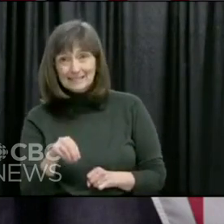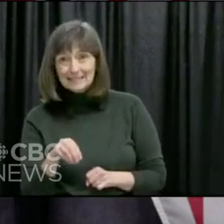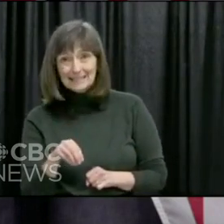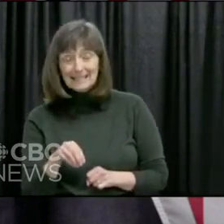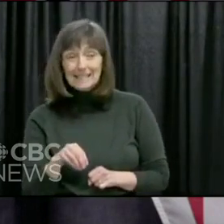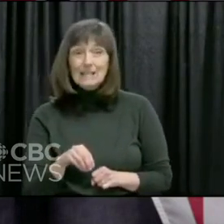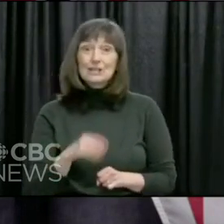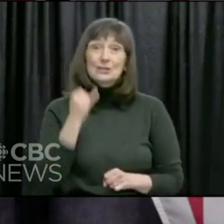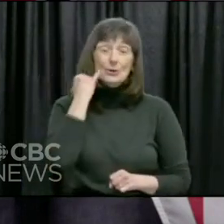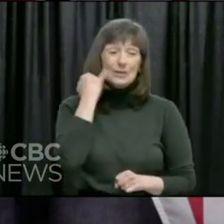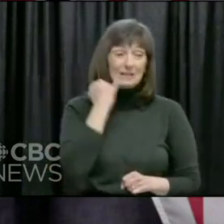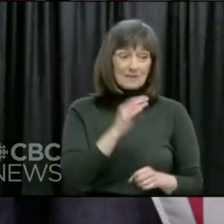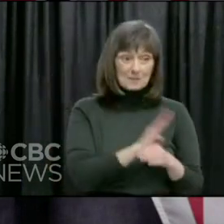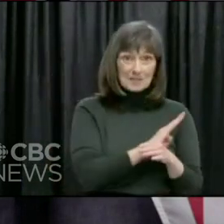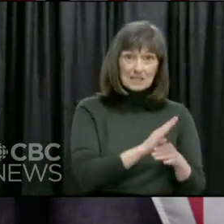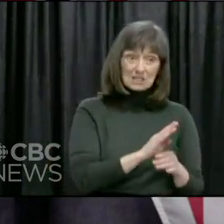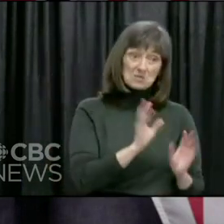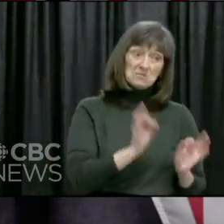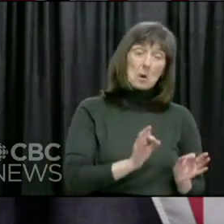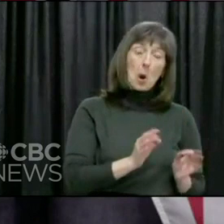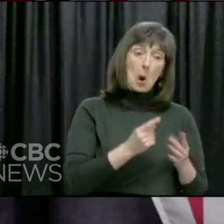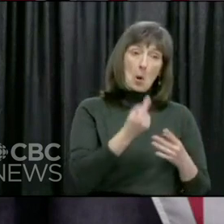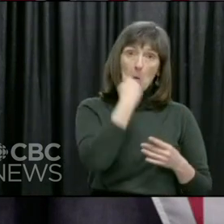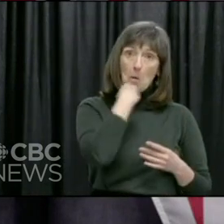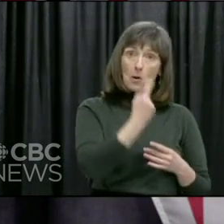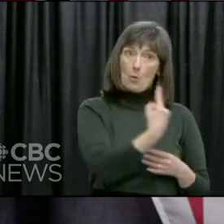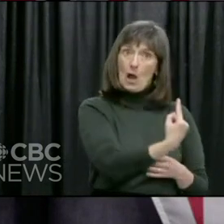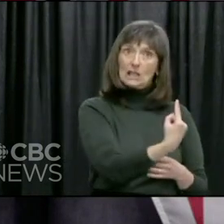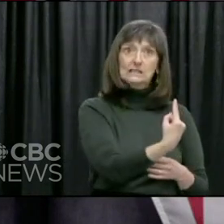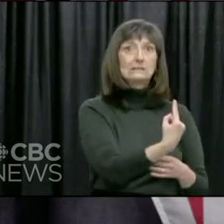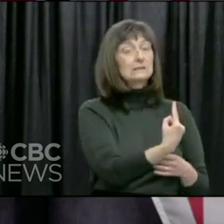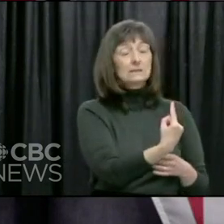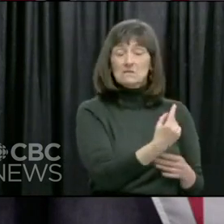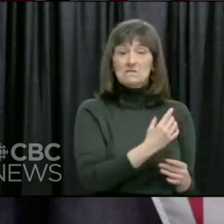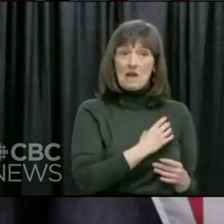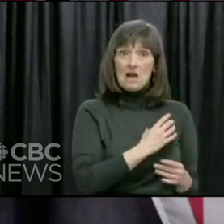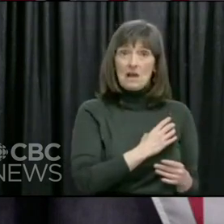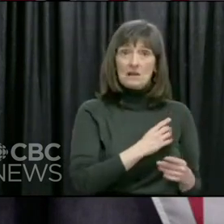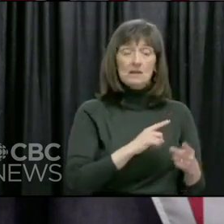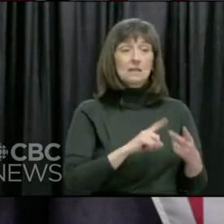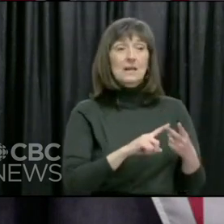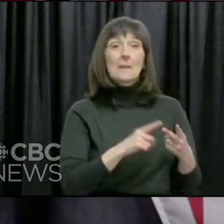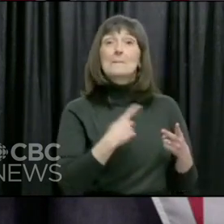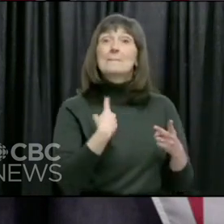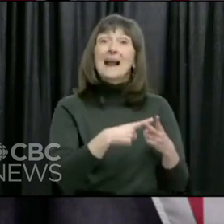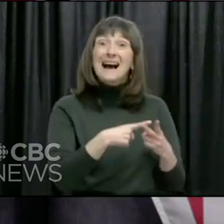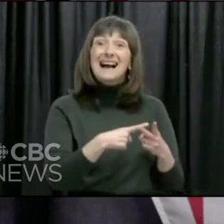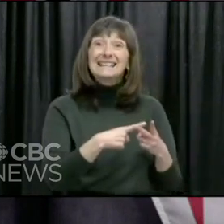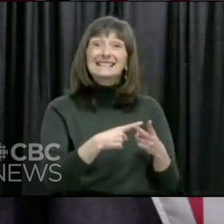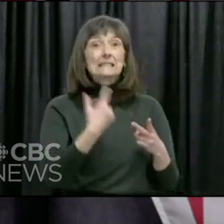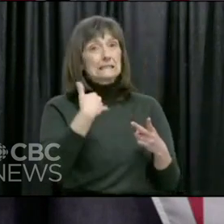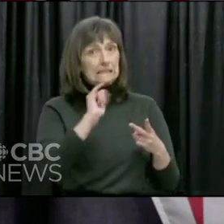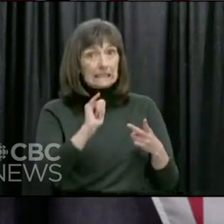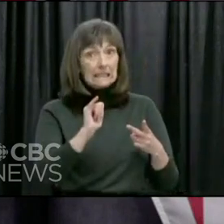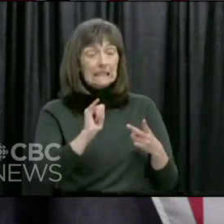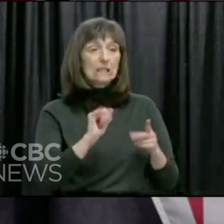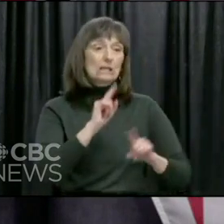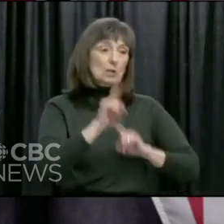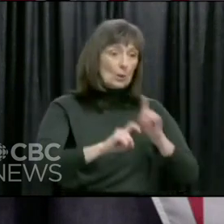to consider the whole picture. And that's making sure that you're screening your employees, that you have all those public health measures are still in